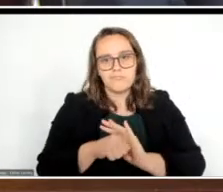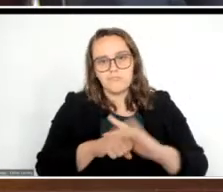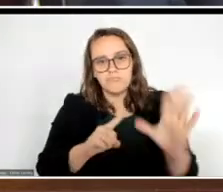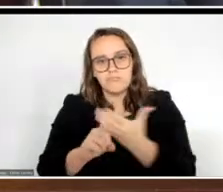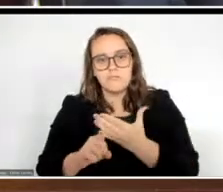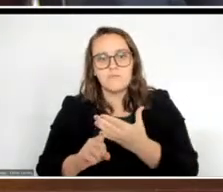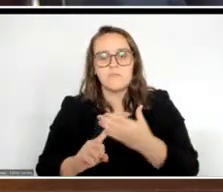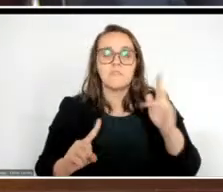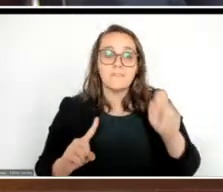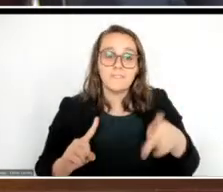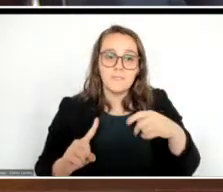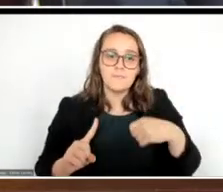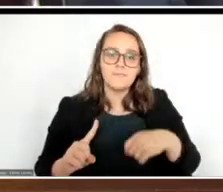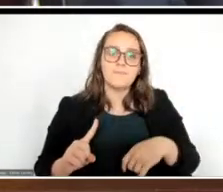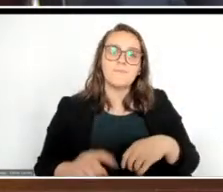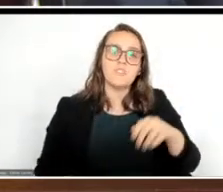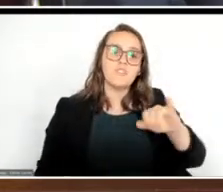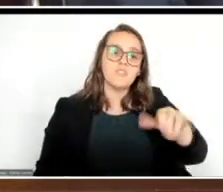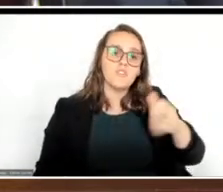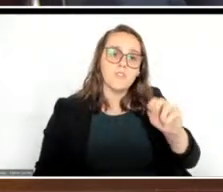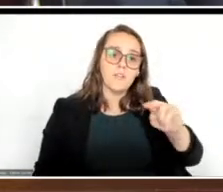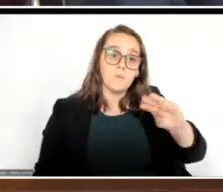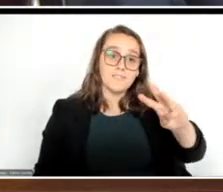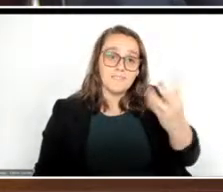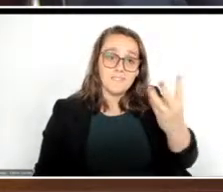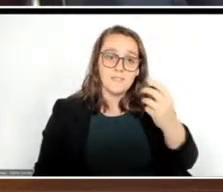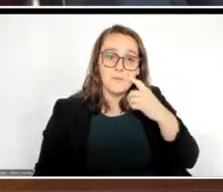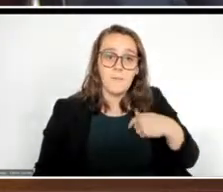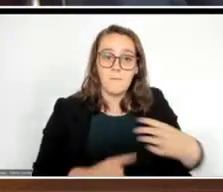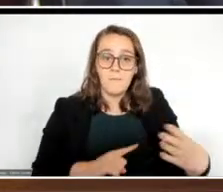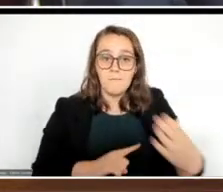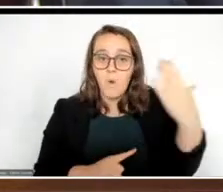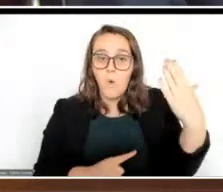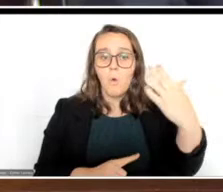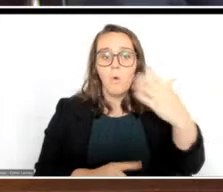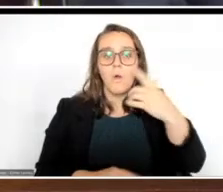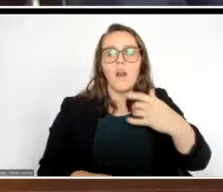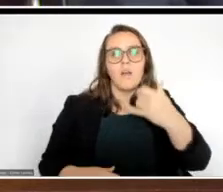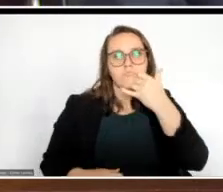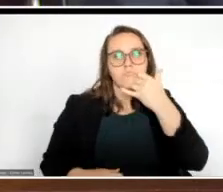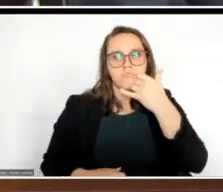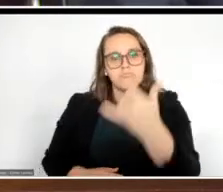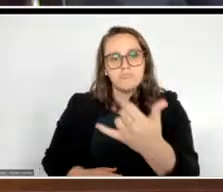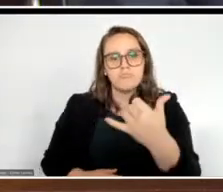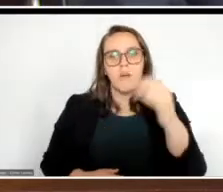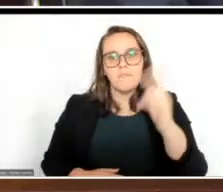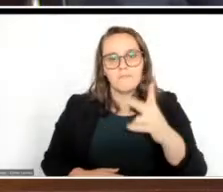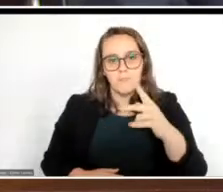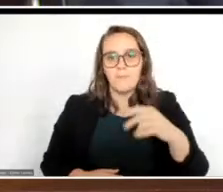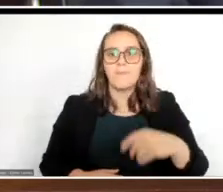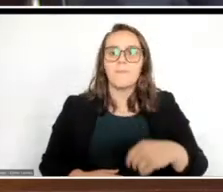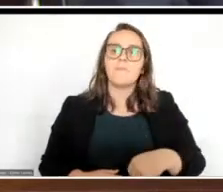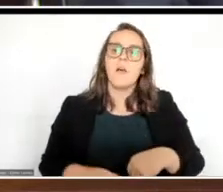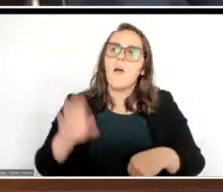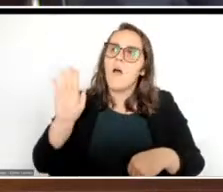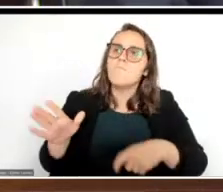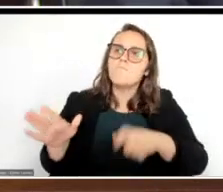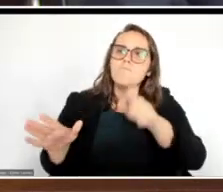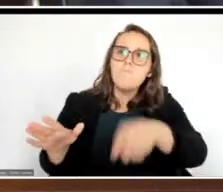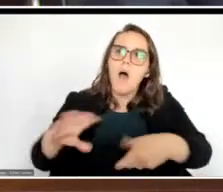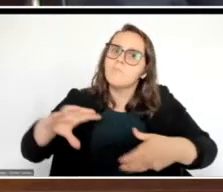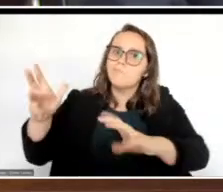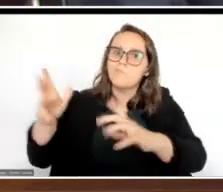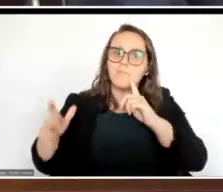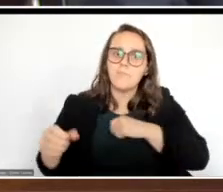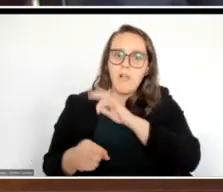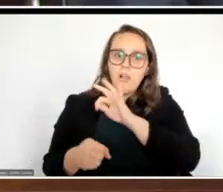Trump called the vice president from the Oval Office and demanded that he overturn the results of the election. Numerous witnesses told